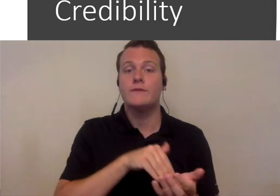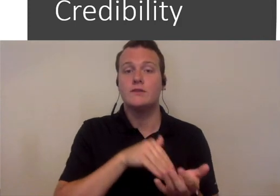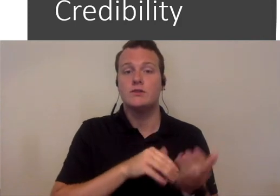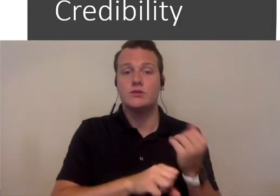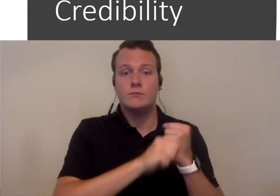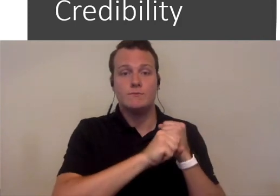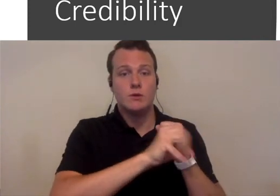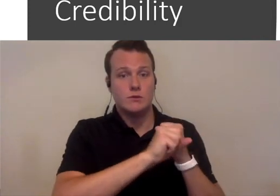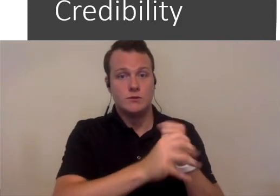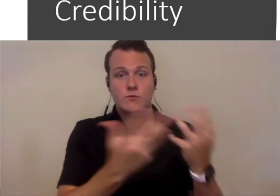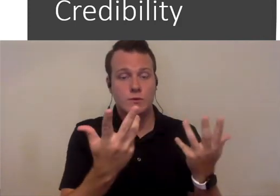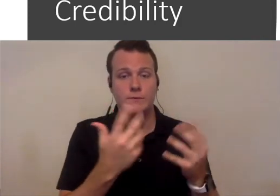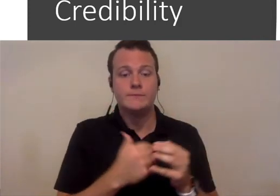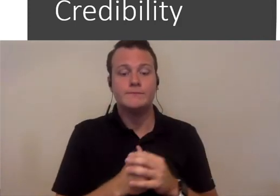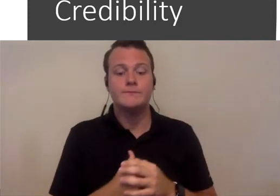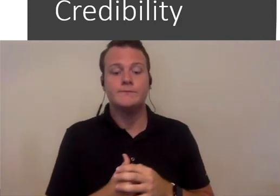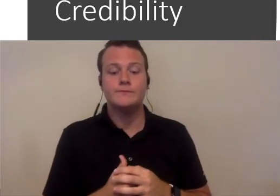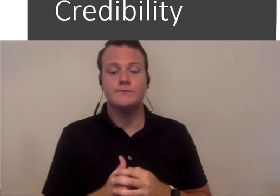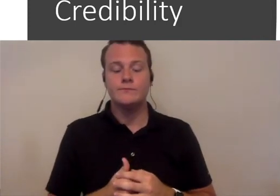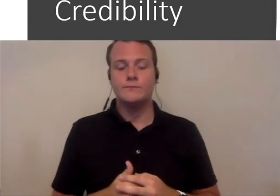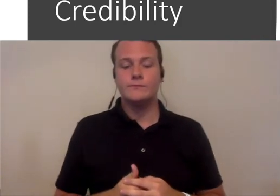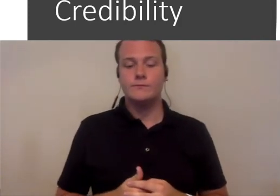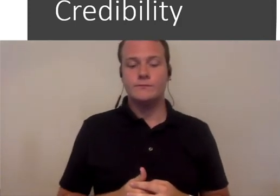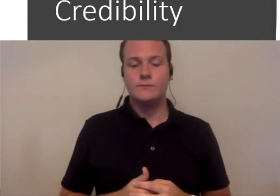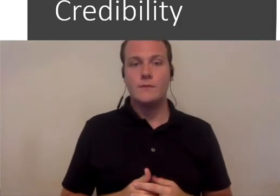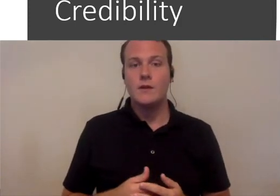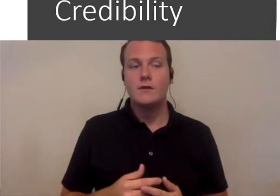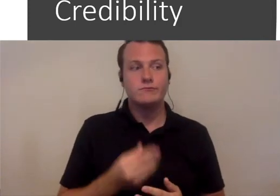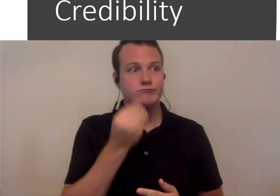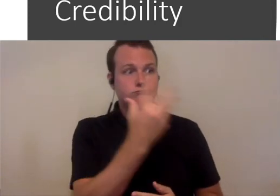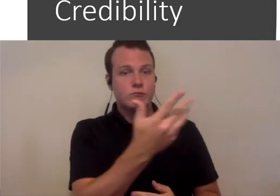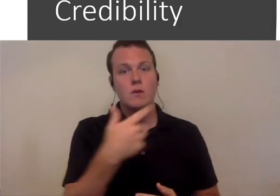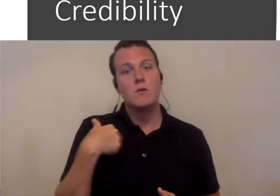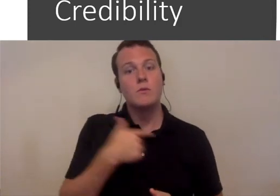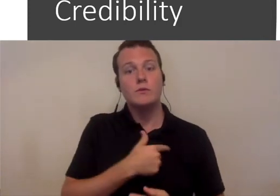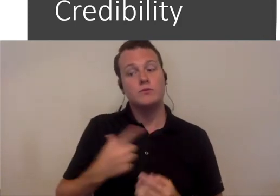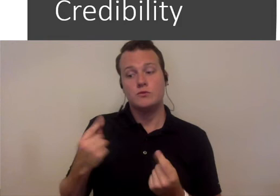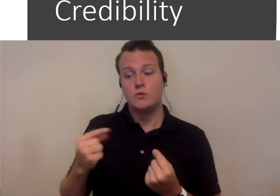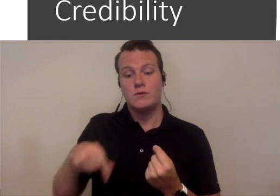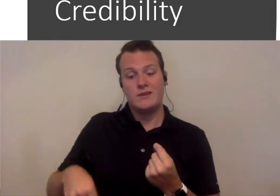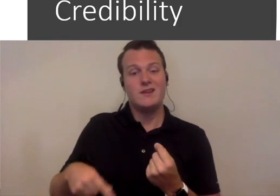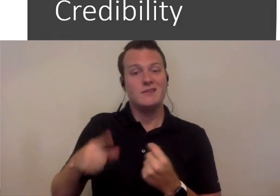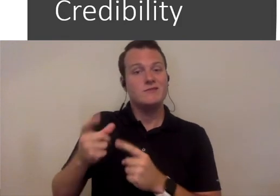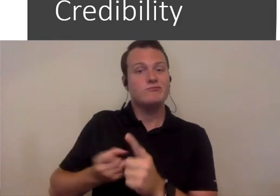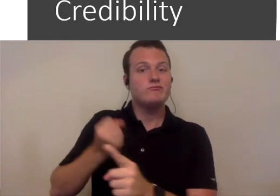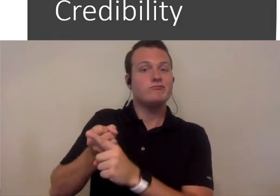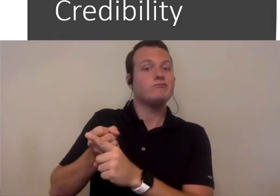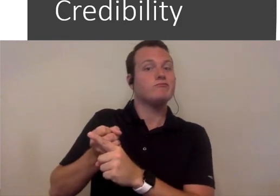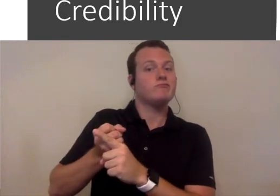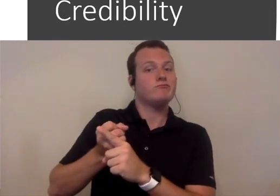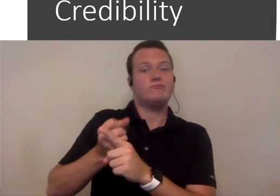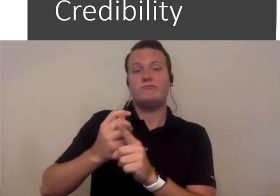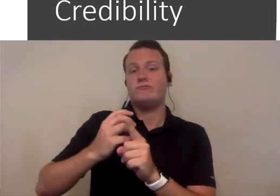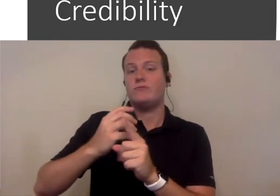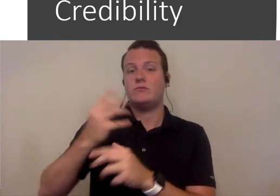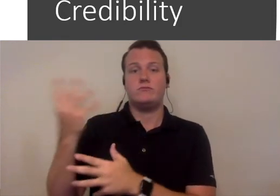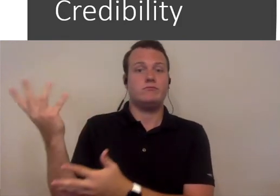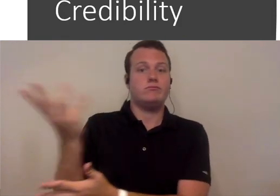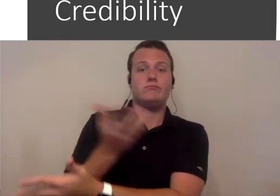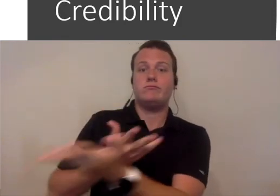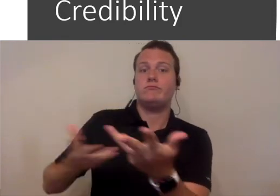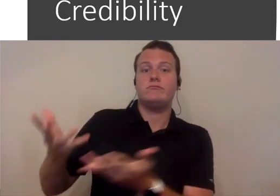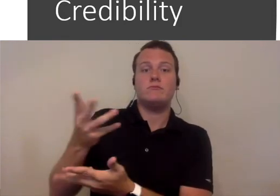marketing could be, you know, here is what we did during this episode when this was going on. We